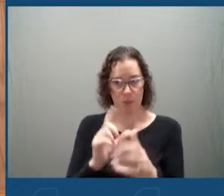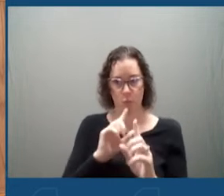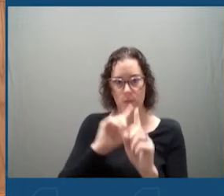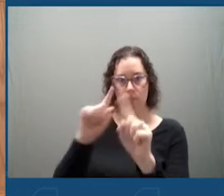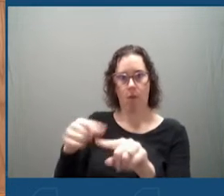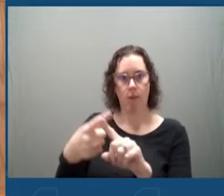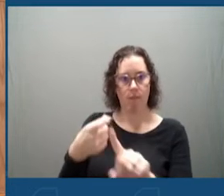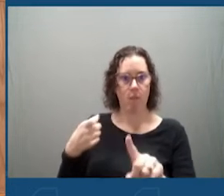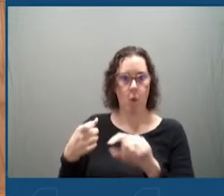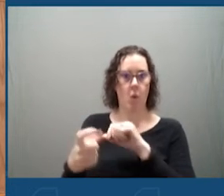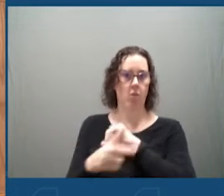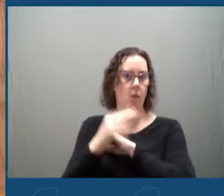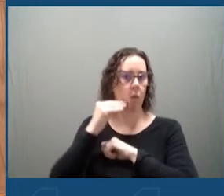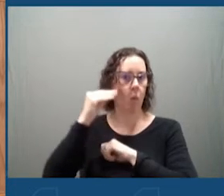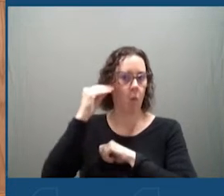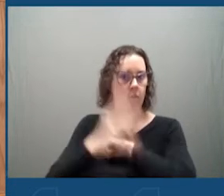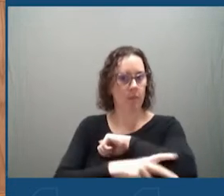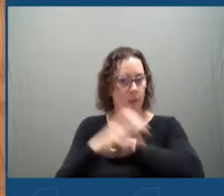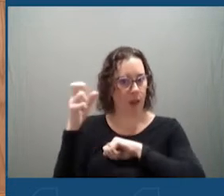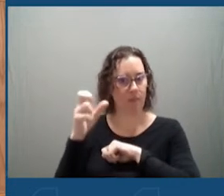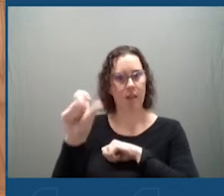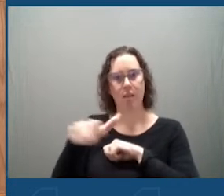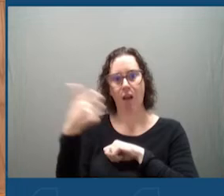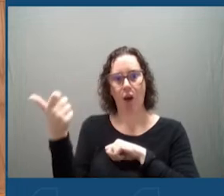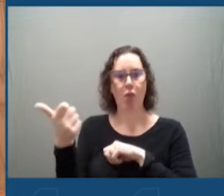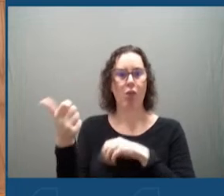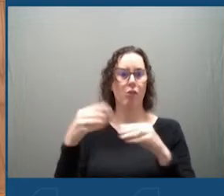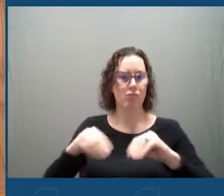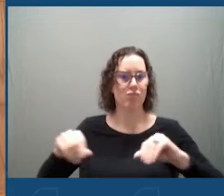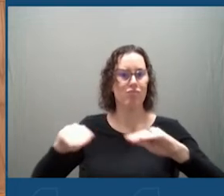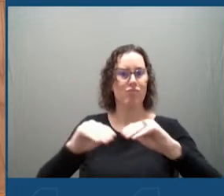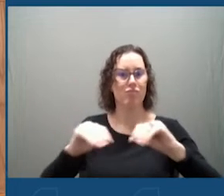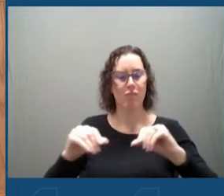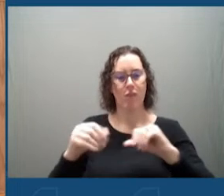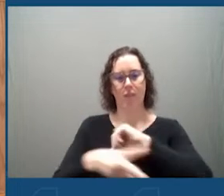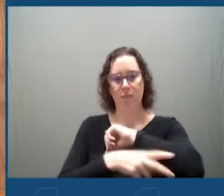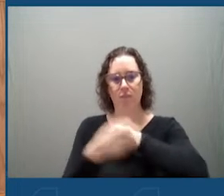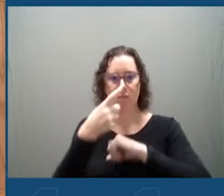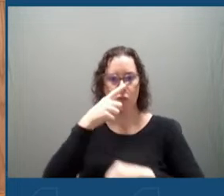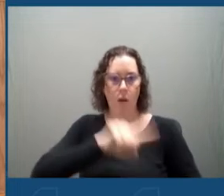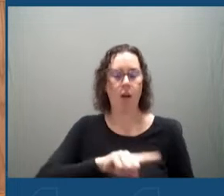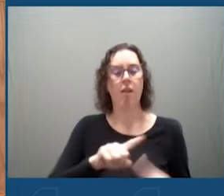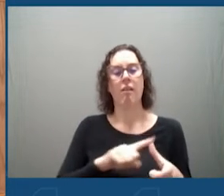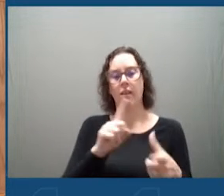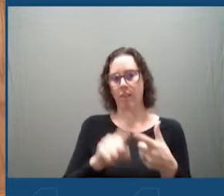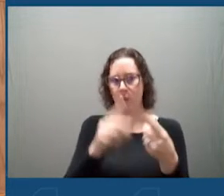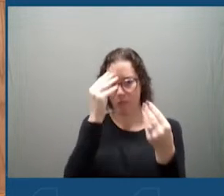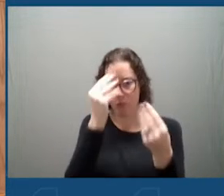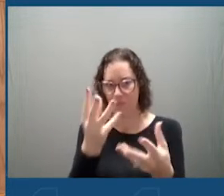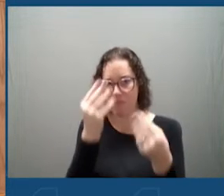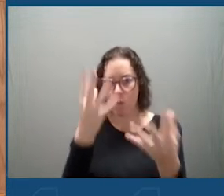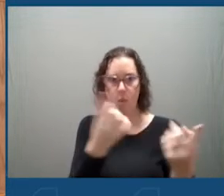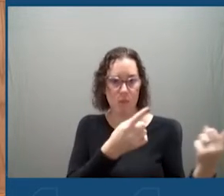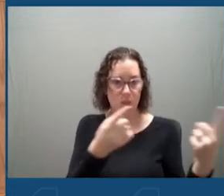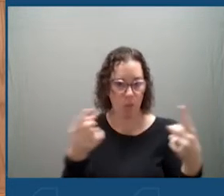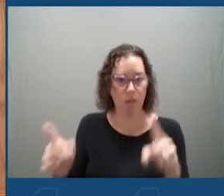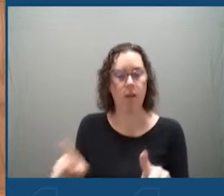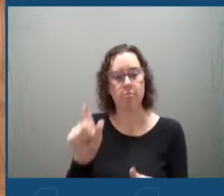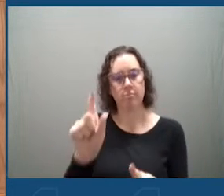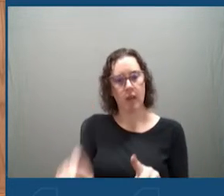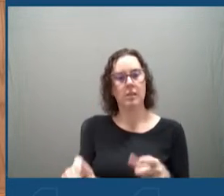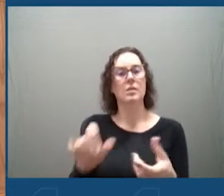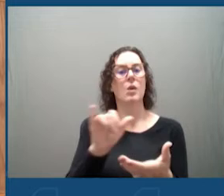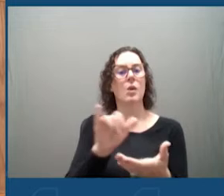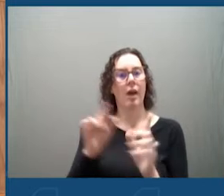fraud. Because one of the biggest challenges is education, informing and educating individuals about deed theft. And so our initiative